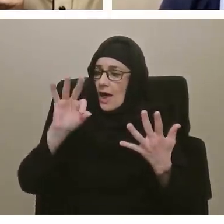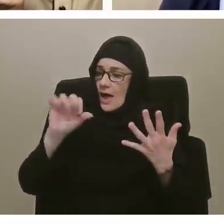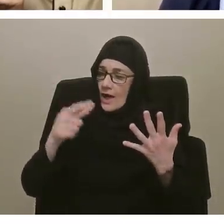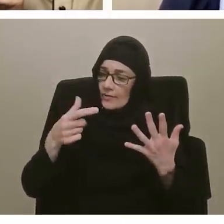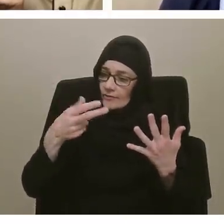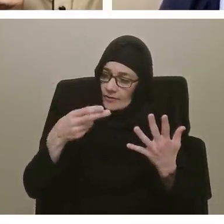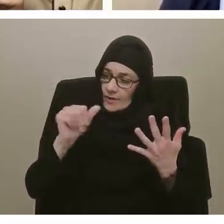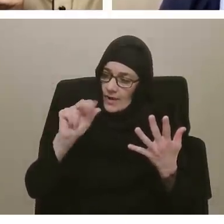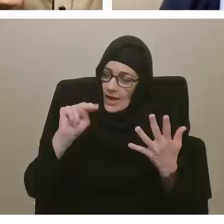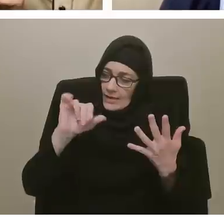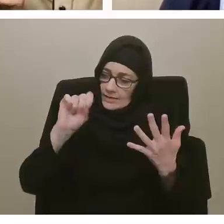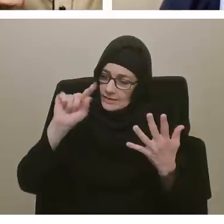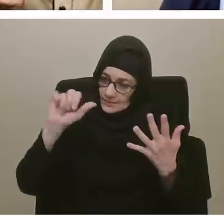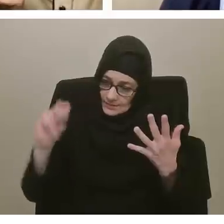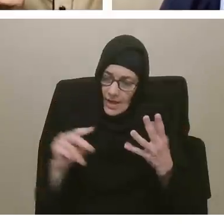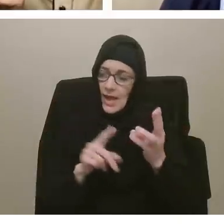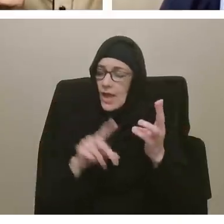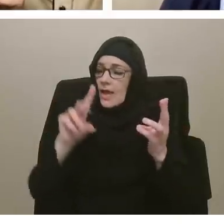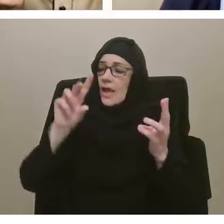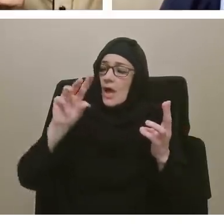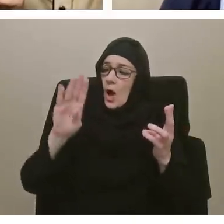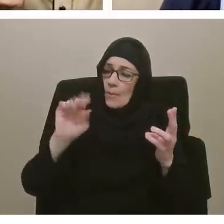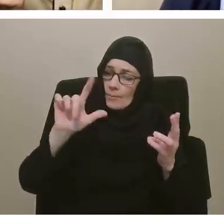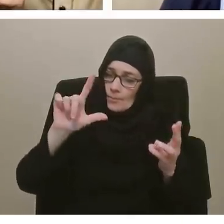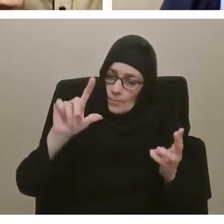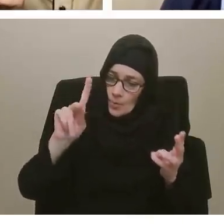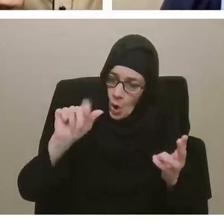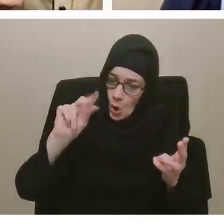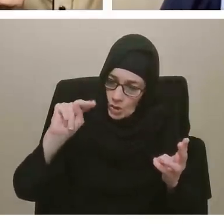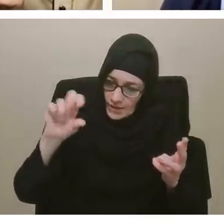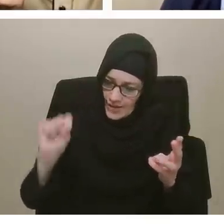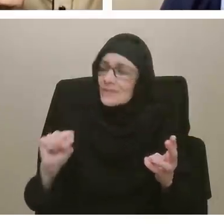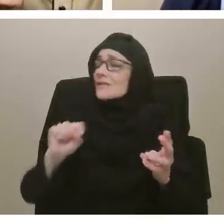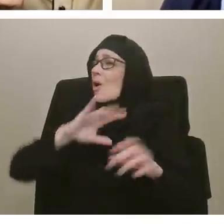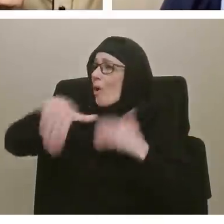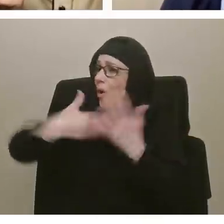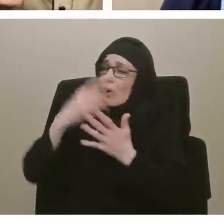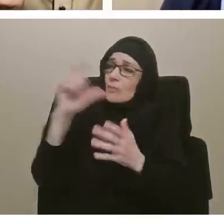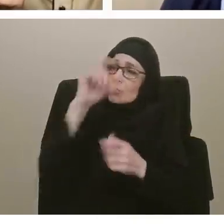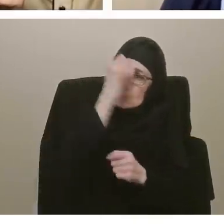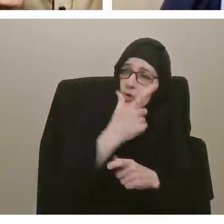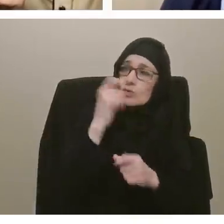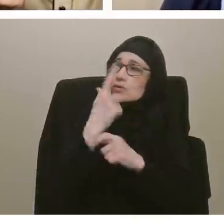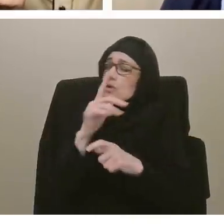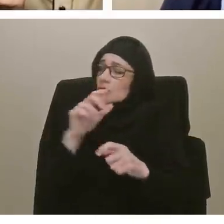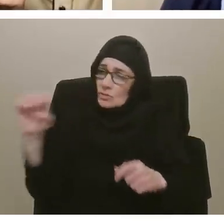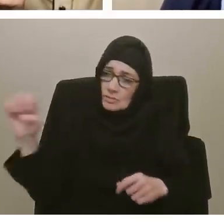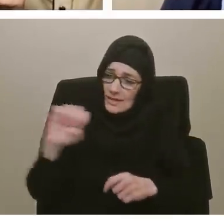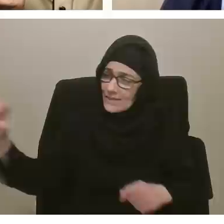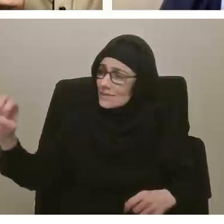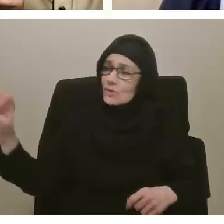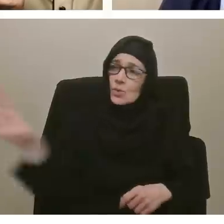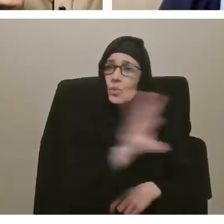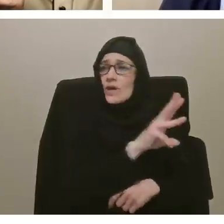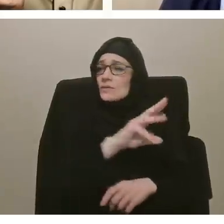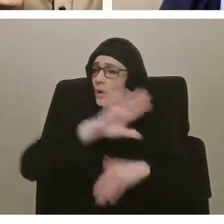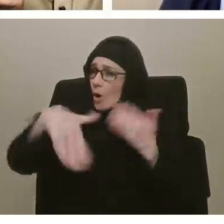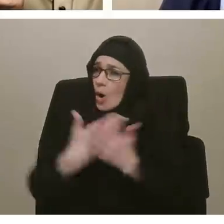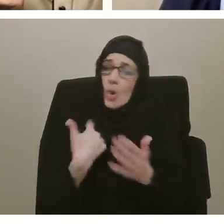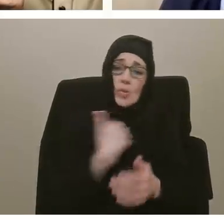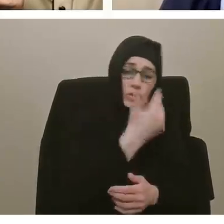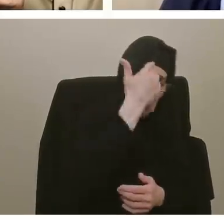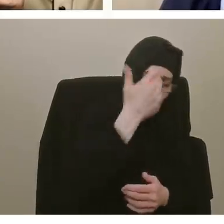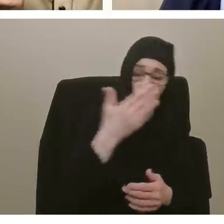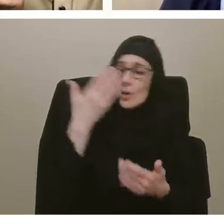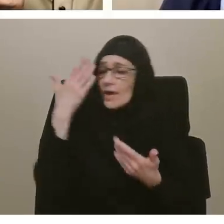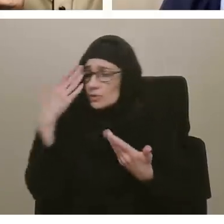Afghanistan, our brothers and sisters in the Balkans, our brothers and sisters from east to west, the ones that we know and the ones that we do not. We ask you to protect them and to envelop